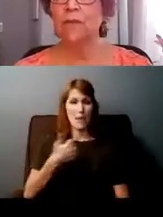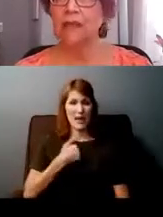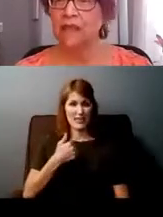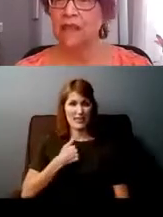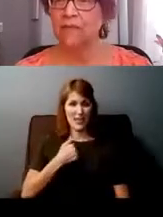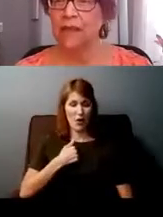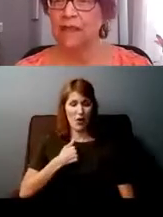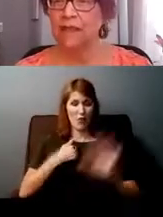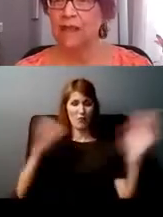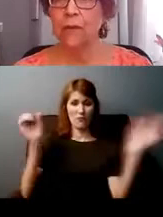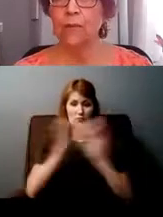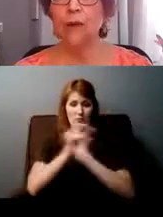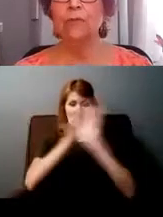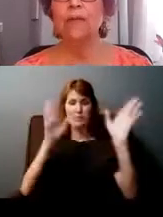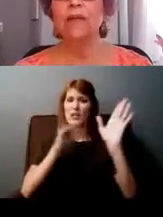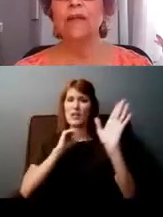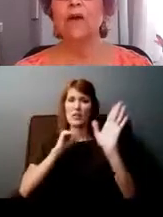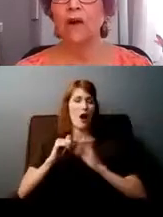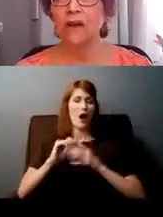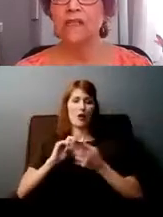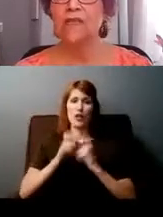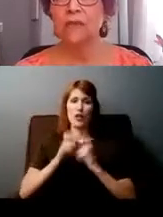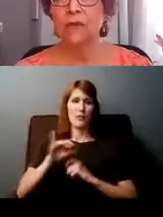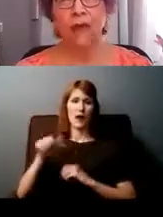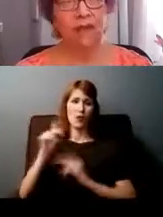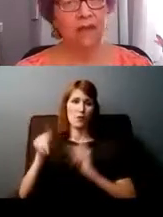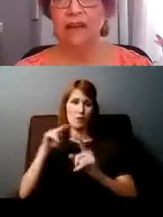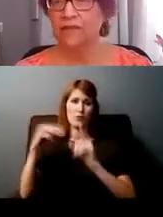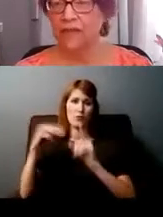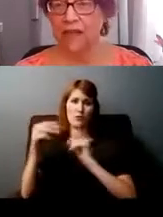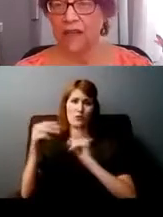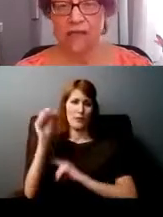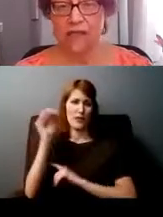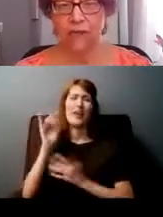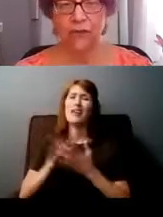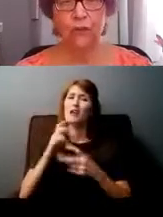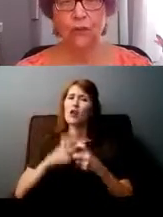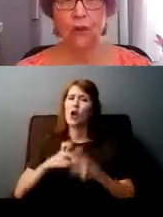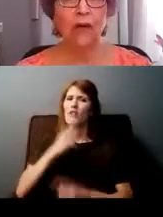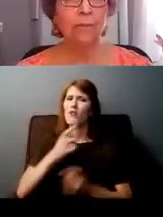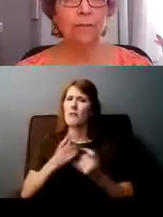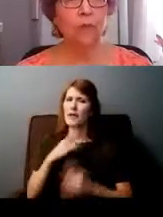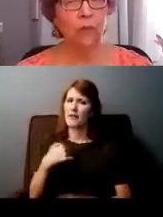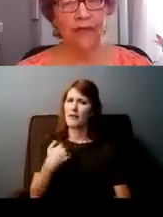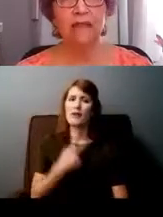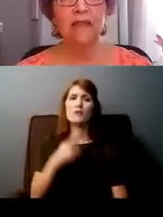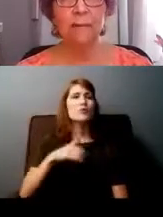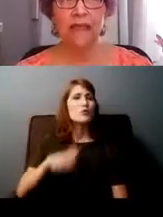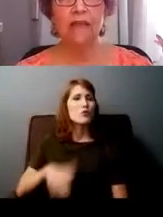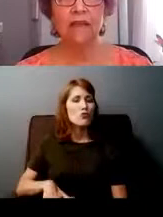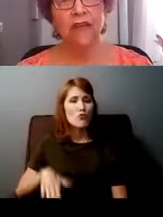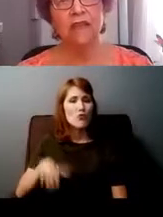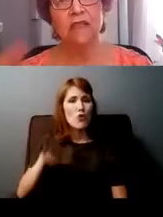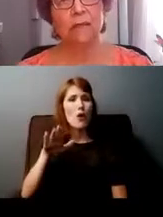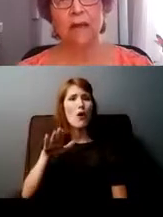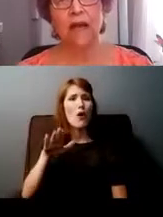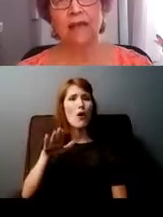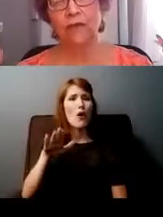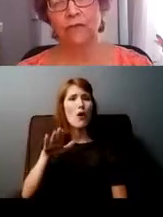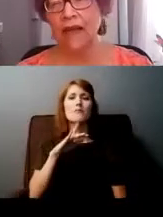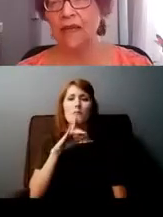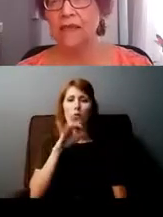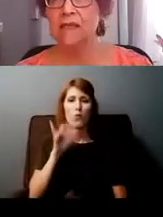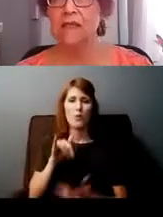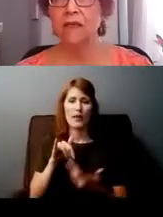people's opinion of me. Probably one of the hardest for a lot of us. You grow up really being affected by